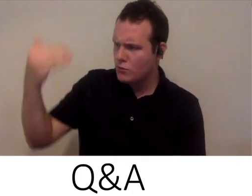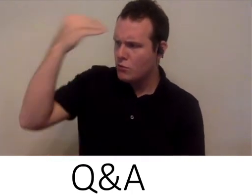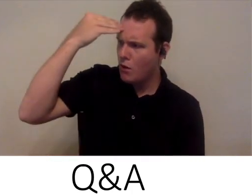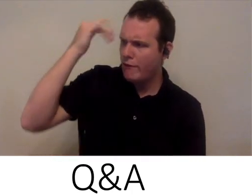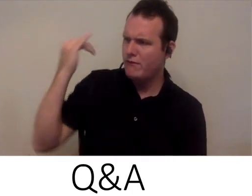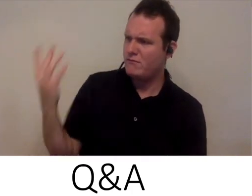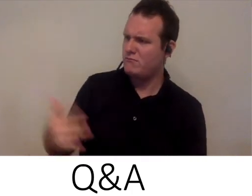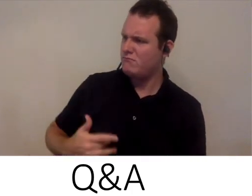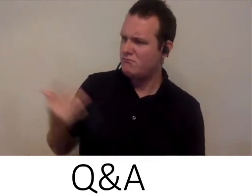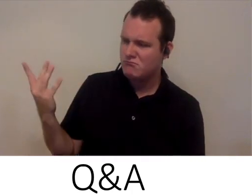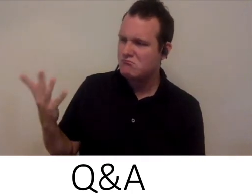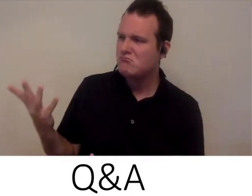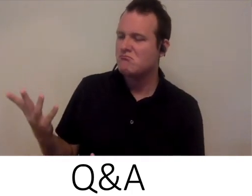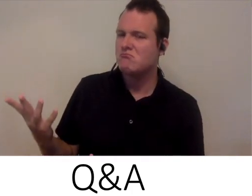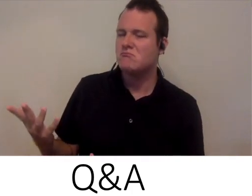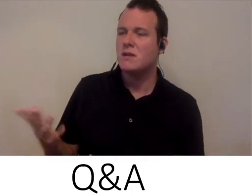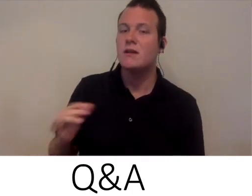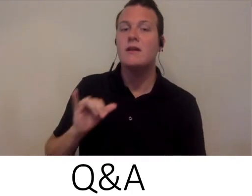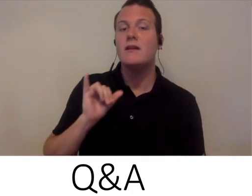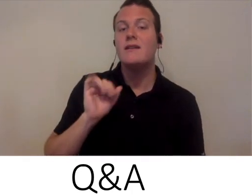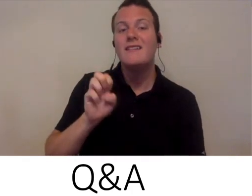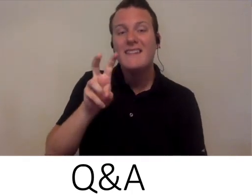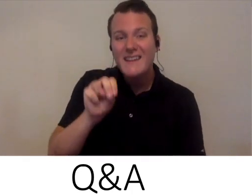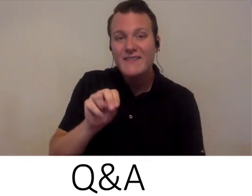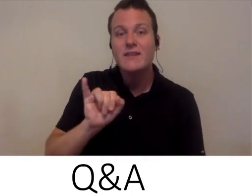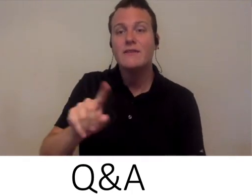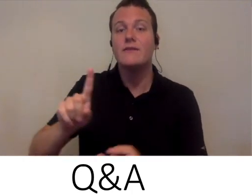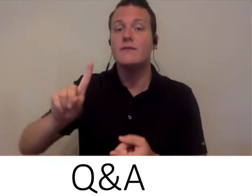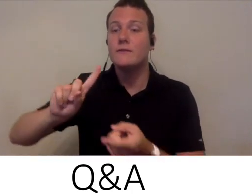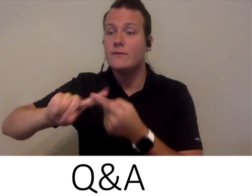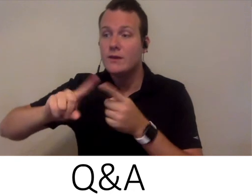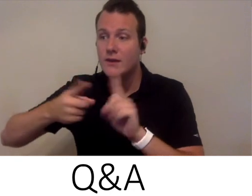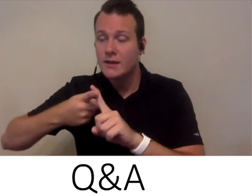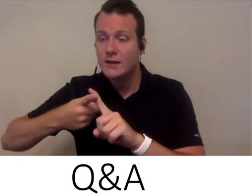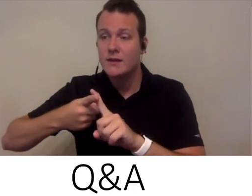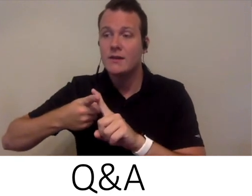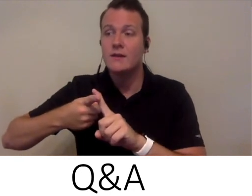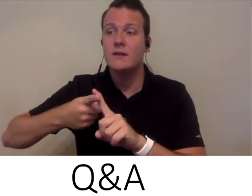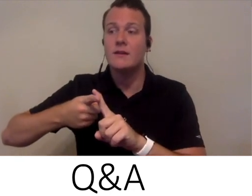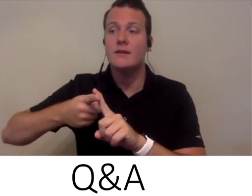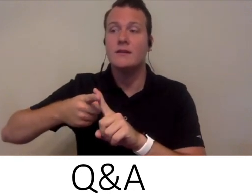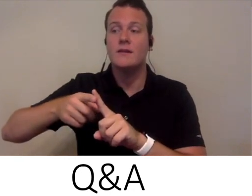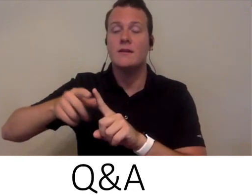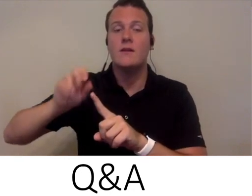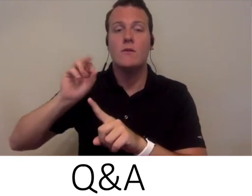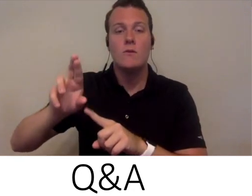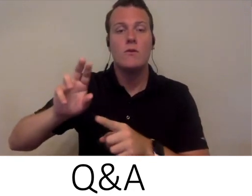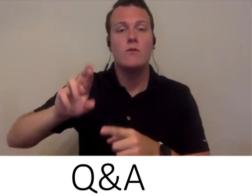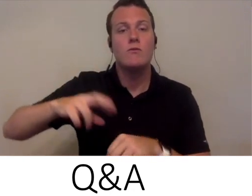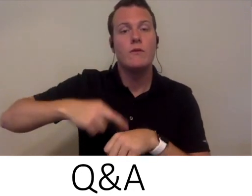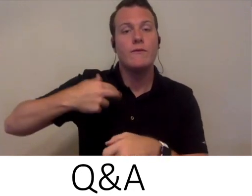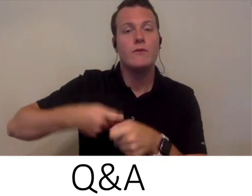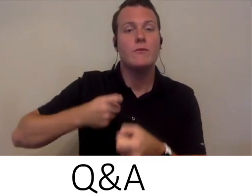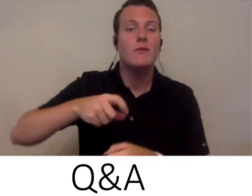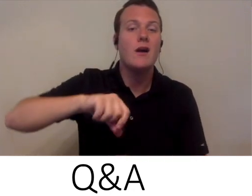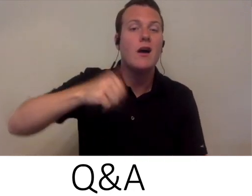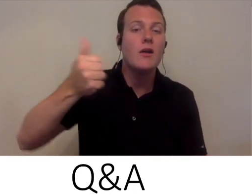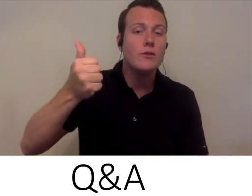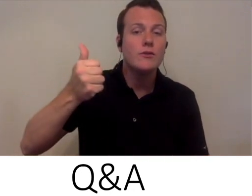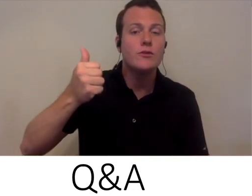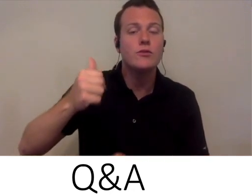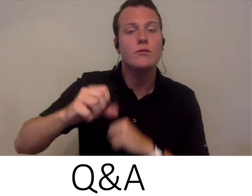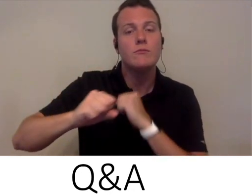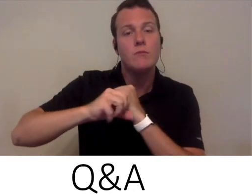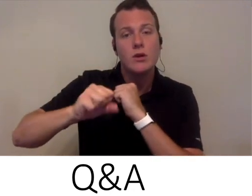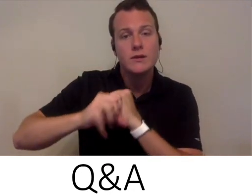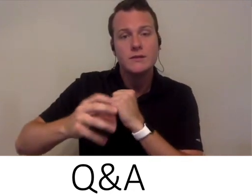if a patient comes from you from a referral from a friend or a referral from some outside marketing campaign that you may